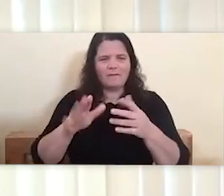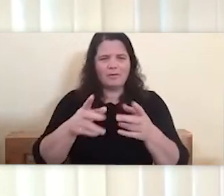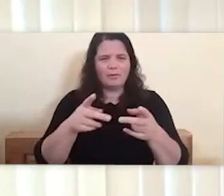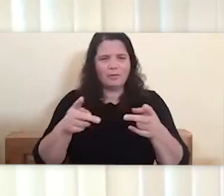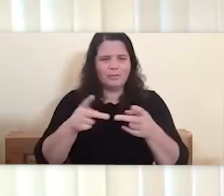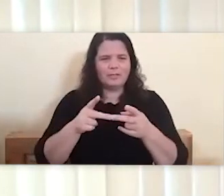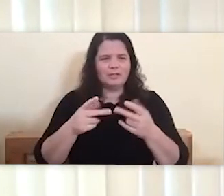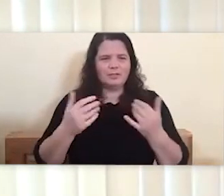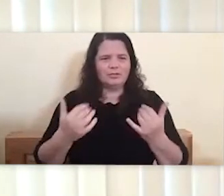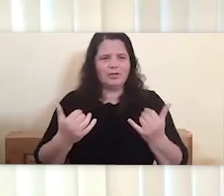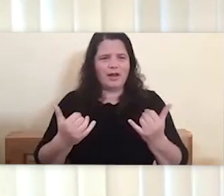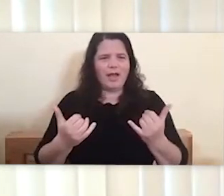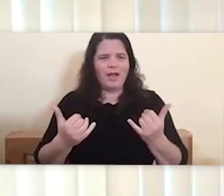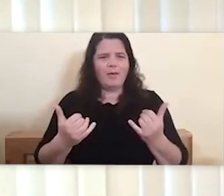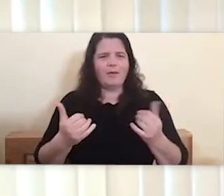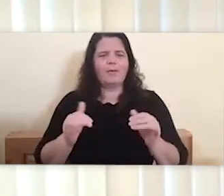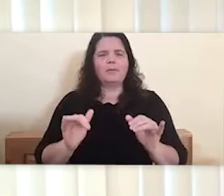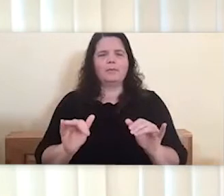moment.